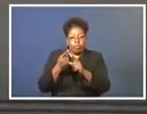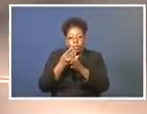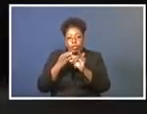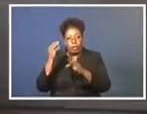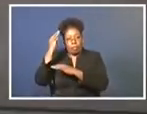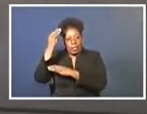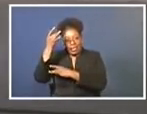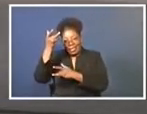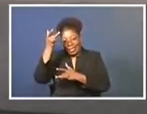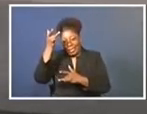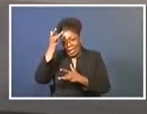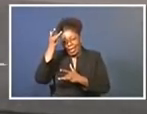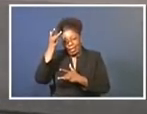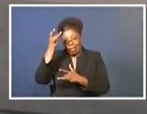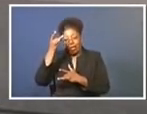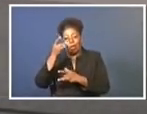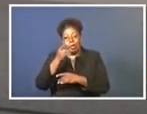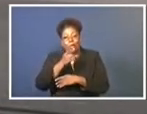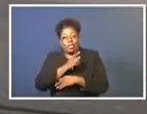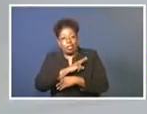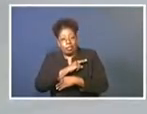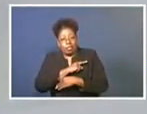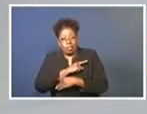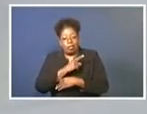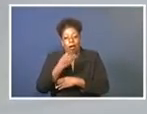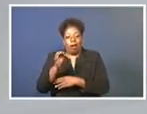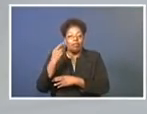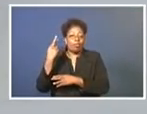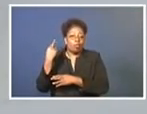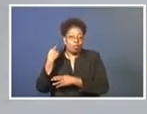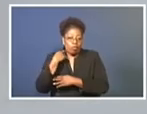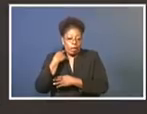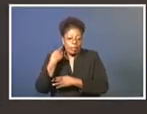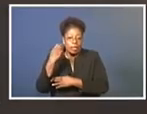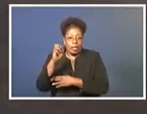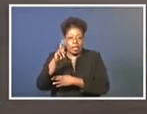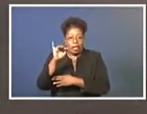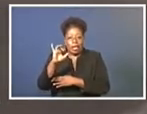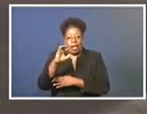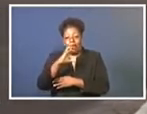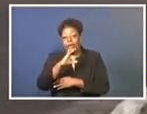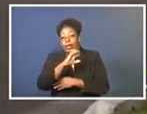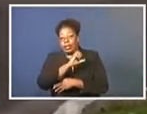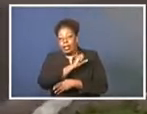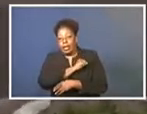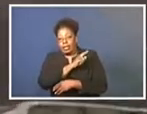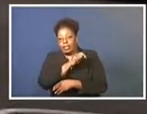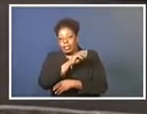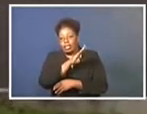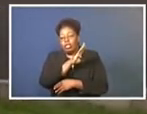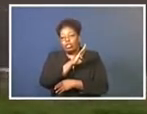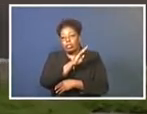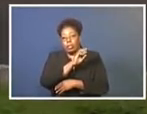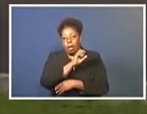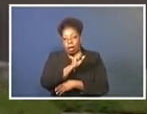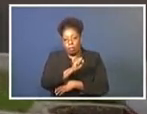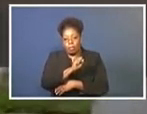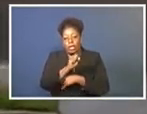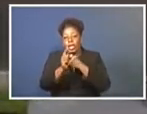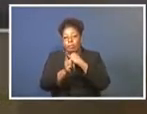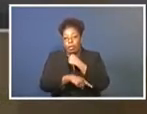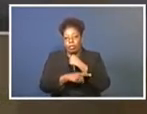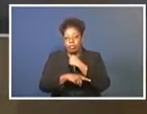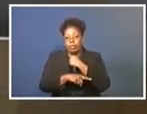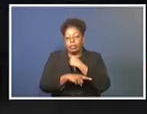man convicted of rape. 60-year-old Eric Stubbs, who at 22 was sentenced and then resentenced to a